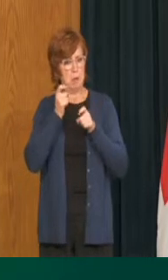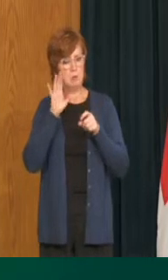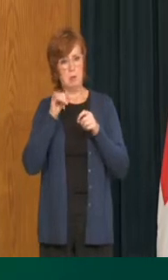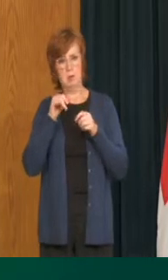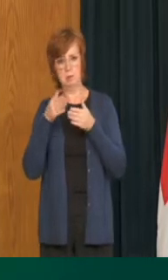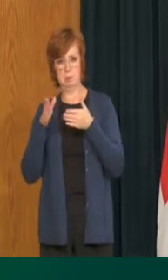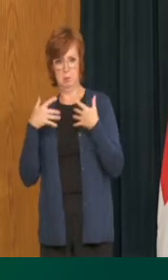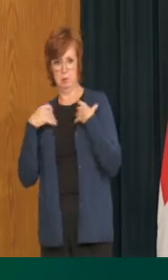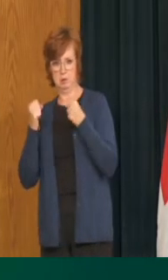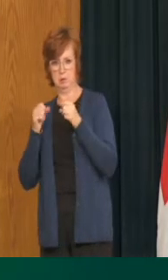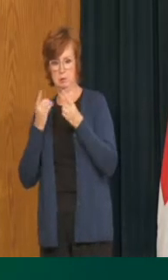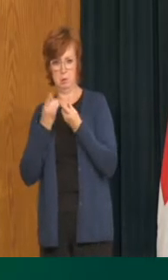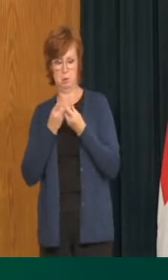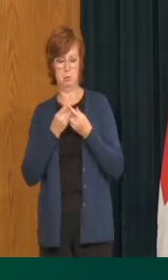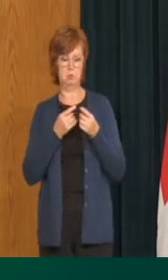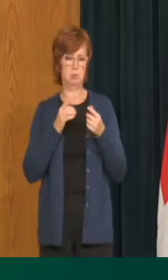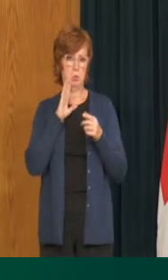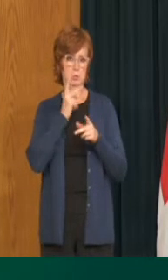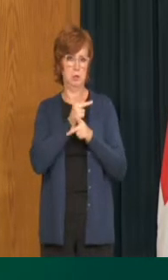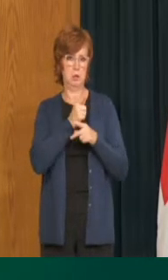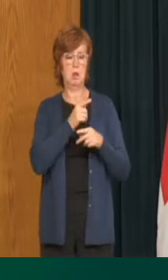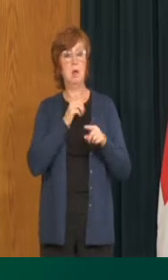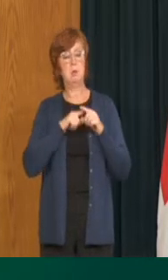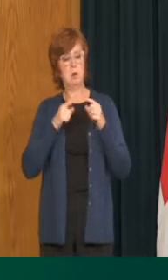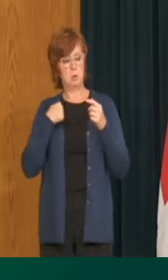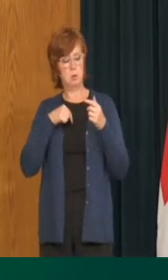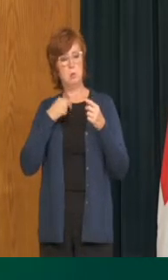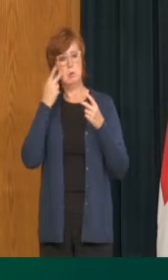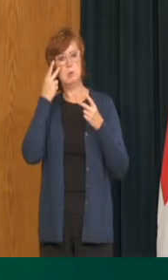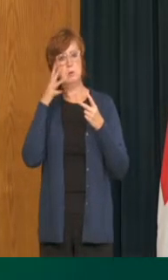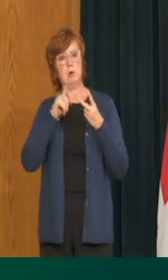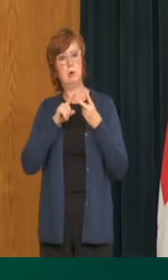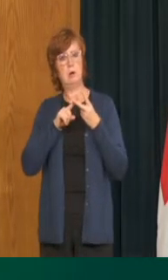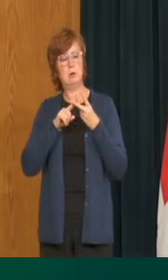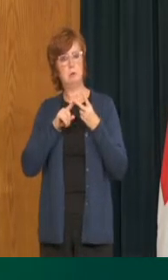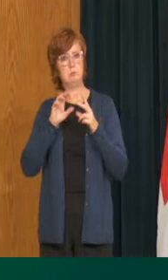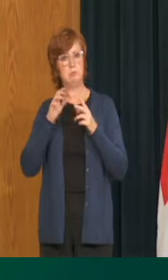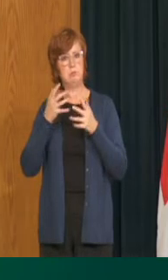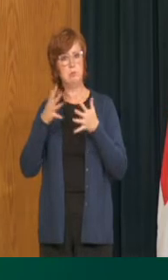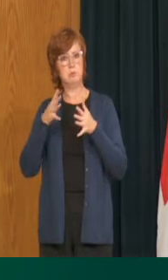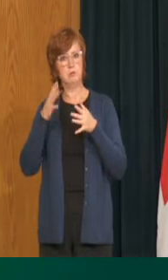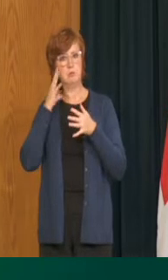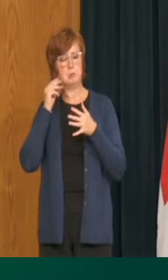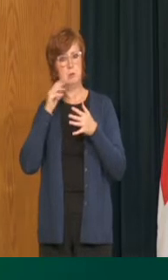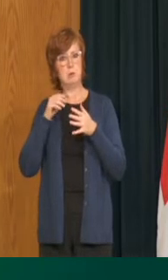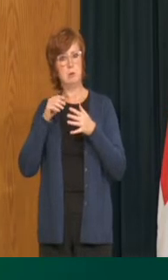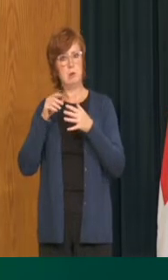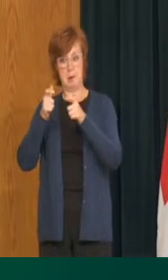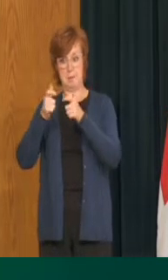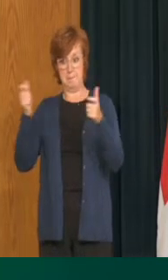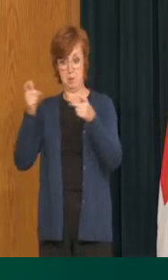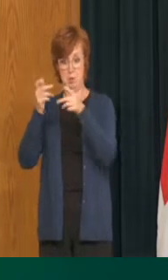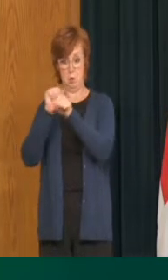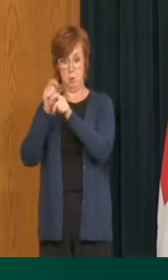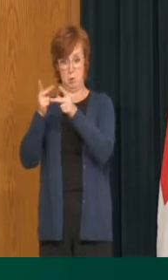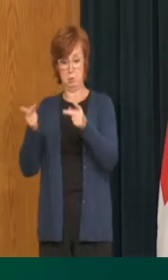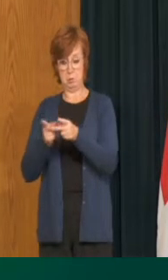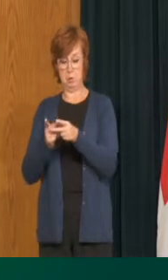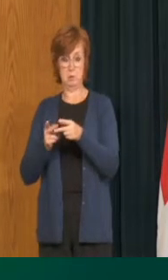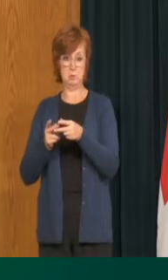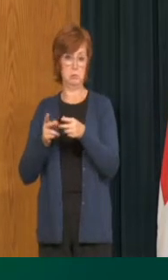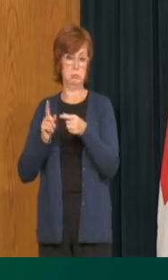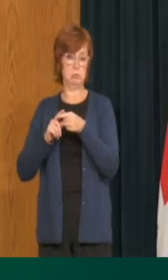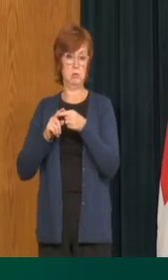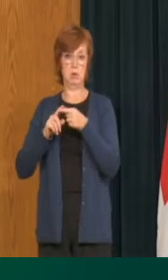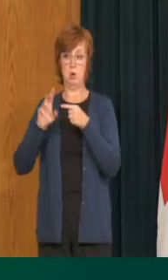occasional cases and clusters in large work sites, whether it's a refinery or whether it's people who work in northern Alberta from